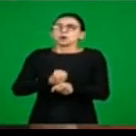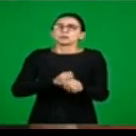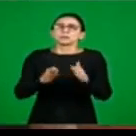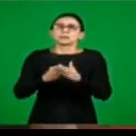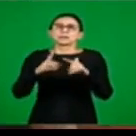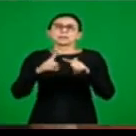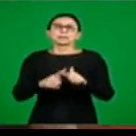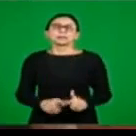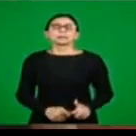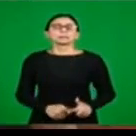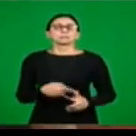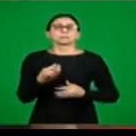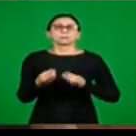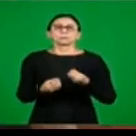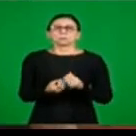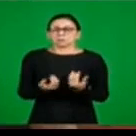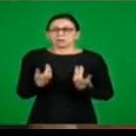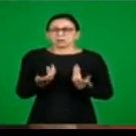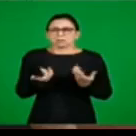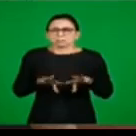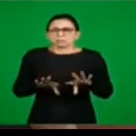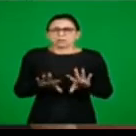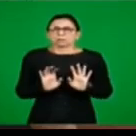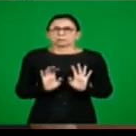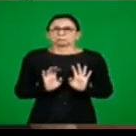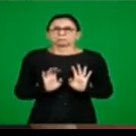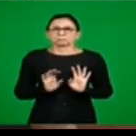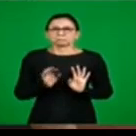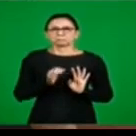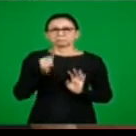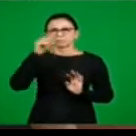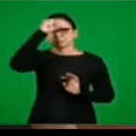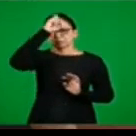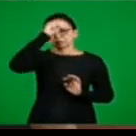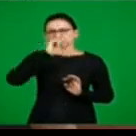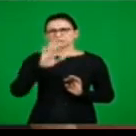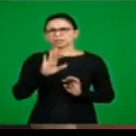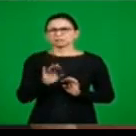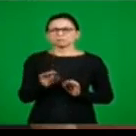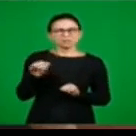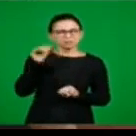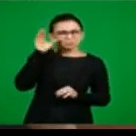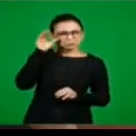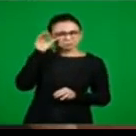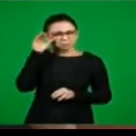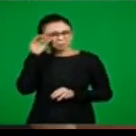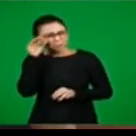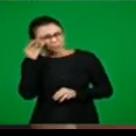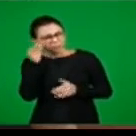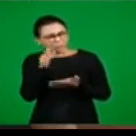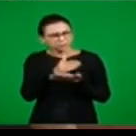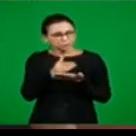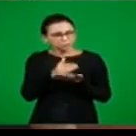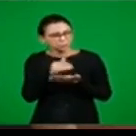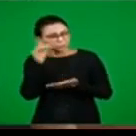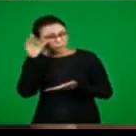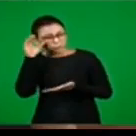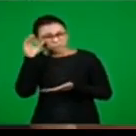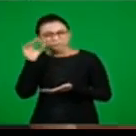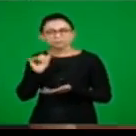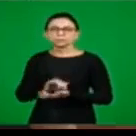speak about the millennium as much as you want. I don't care. I don't want to know anything about the millennium. I'm a little curious,